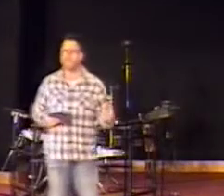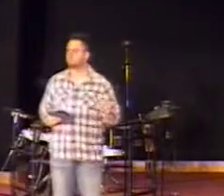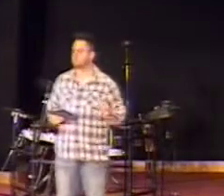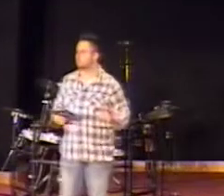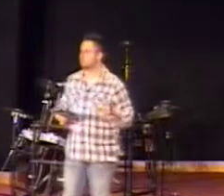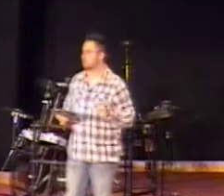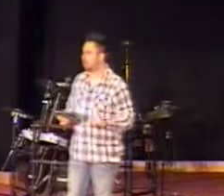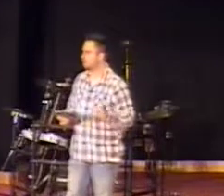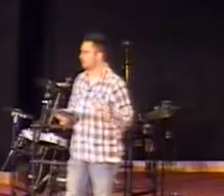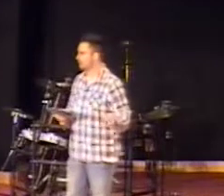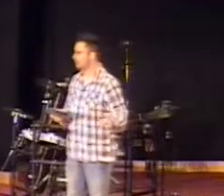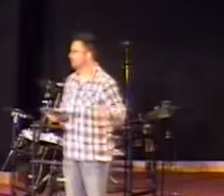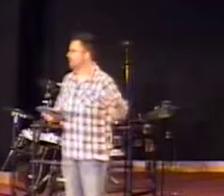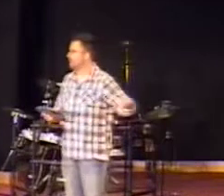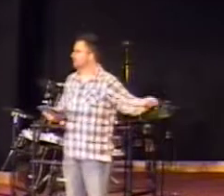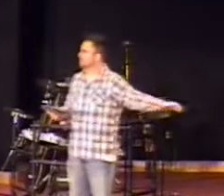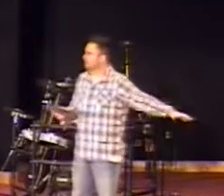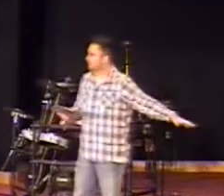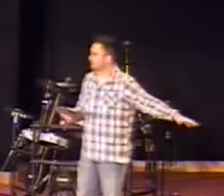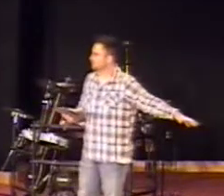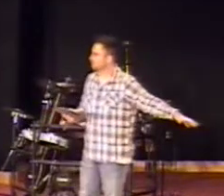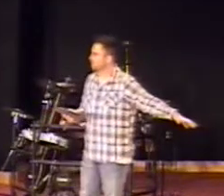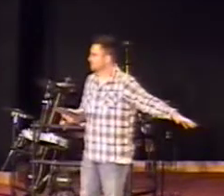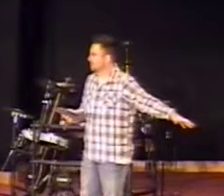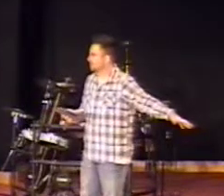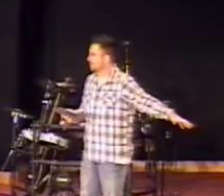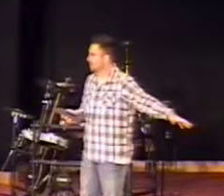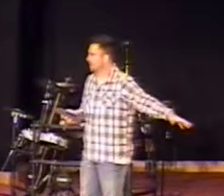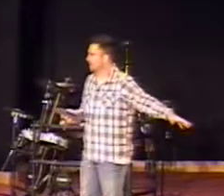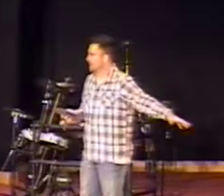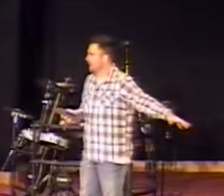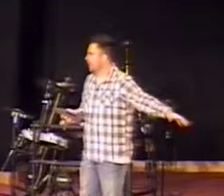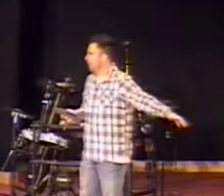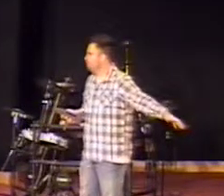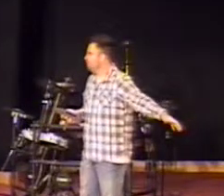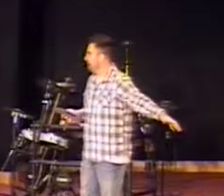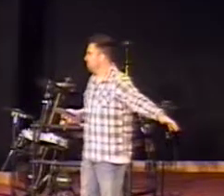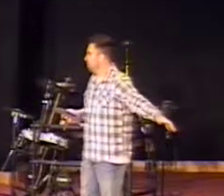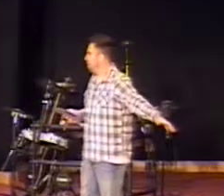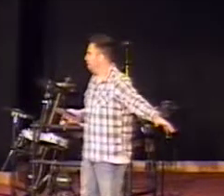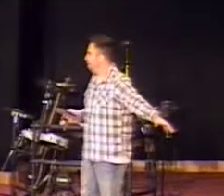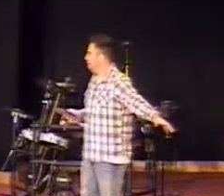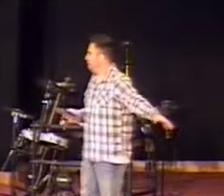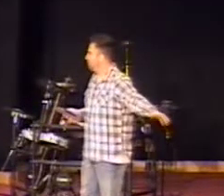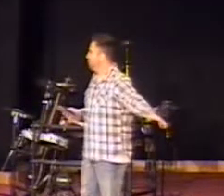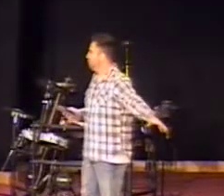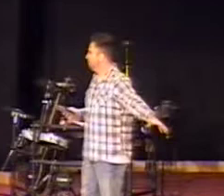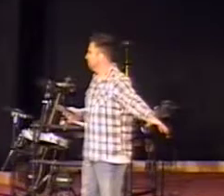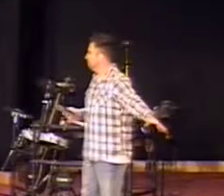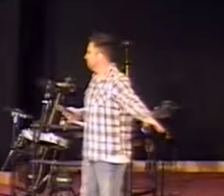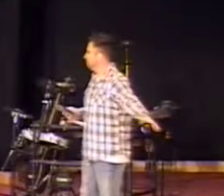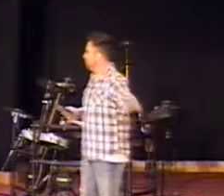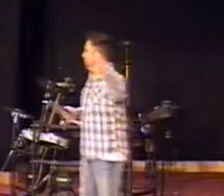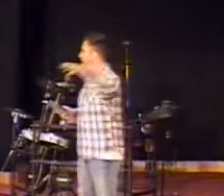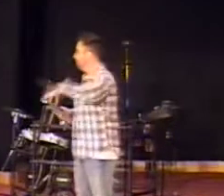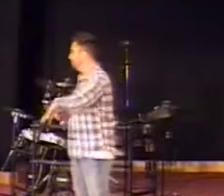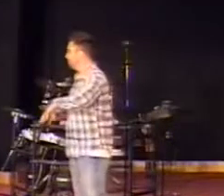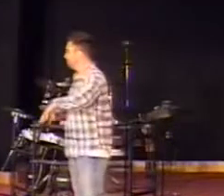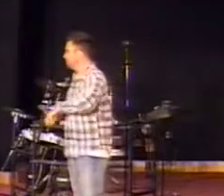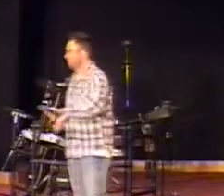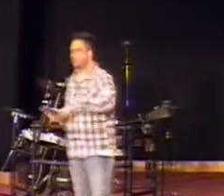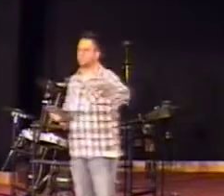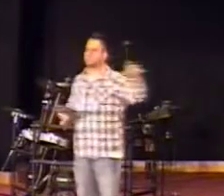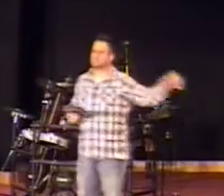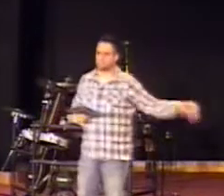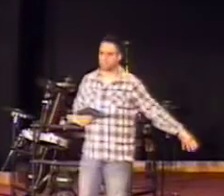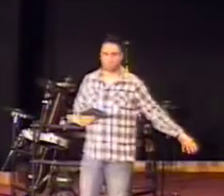we have to make a conscious effort not to repeat those same mistakes again. I mean, can you imagine Paul persecuting the church, becoming a